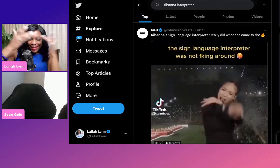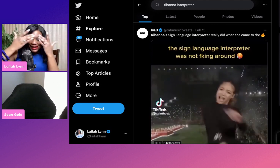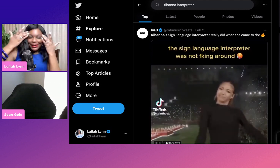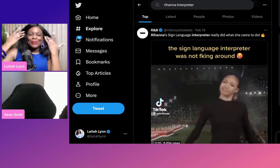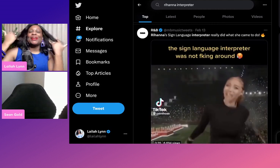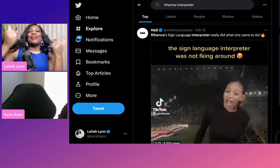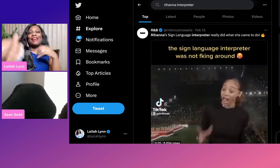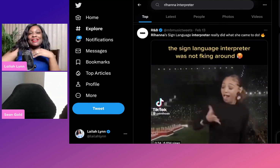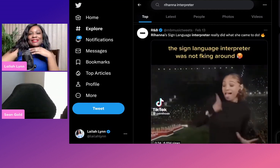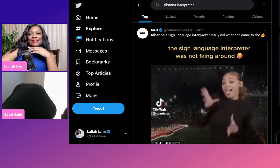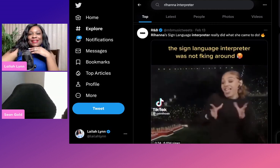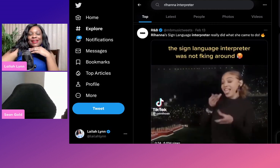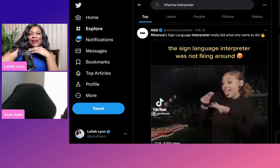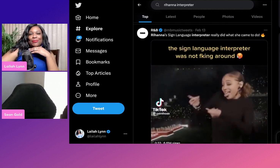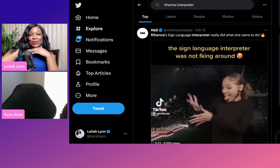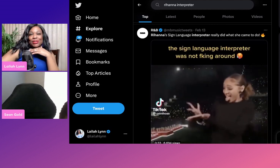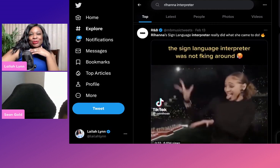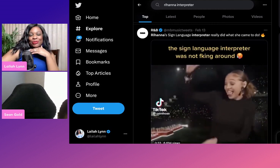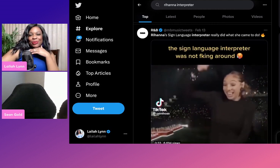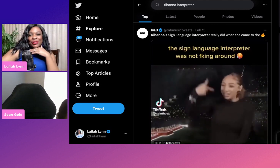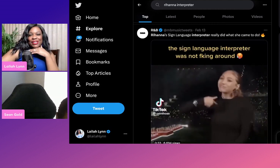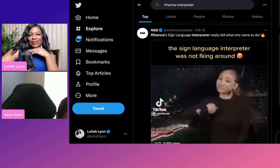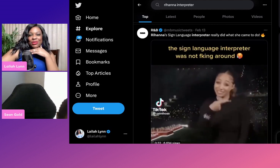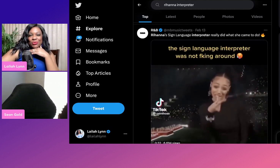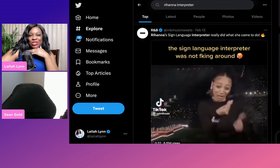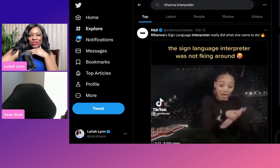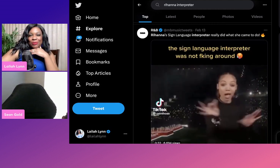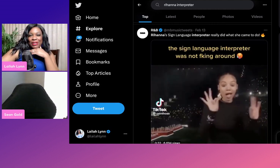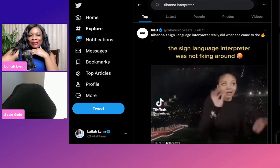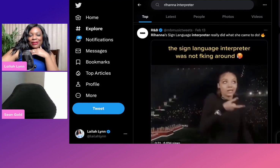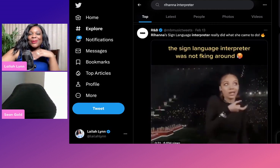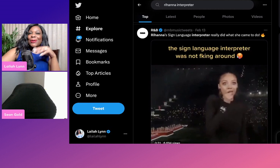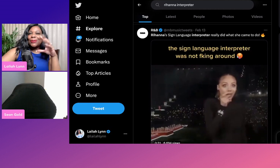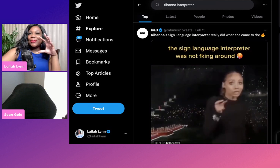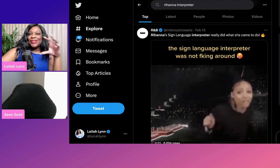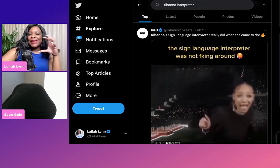same time as the music performer on television. What's your